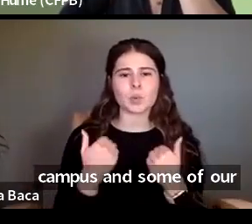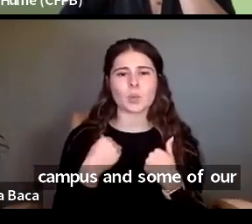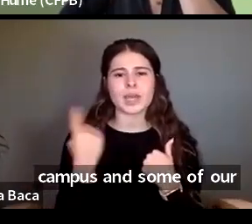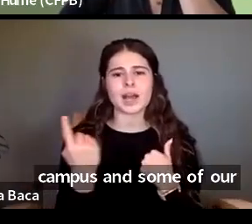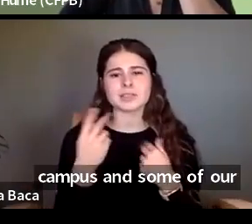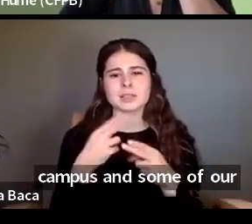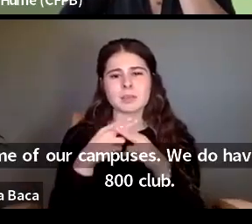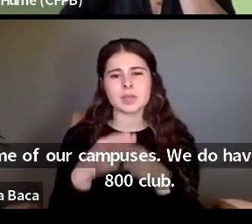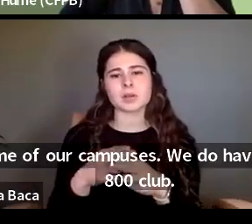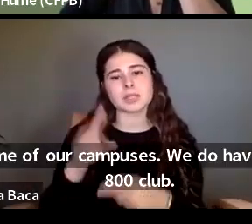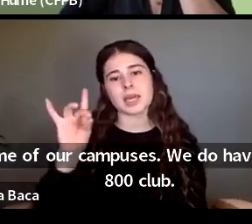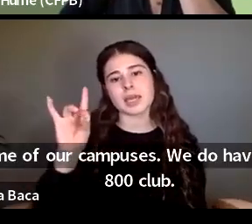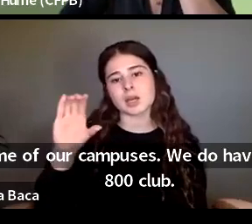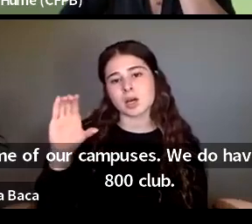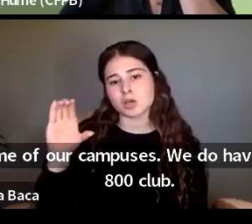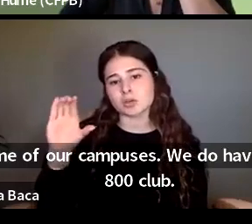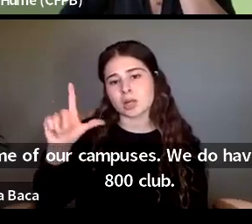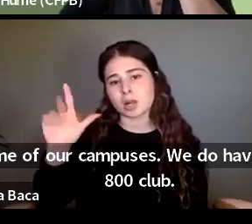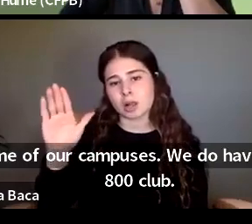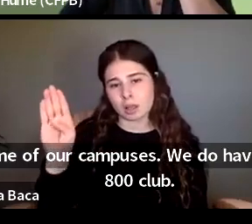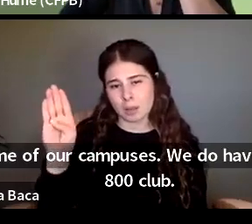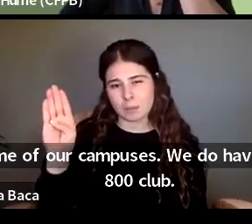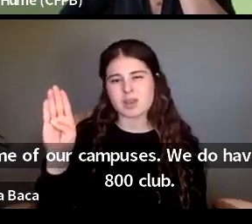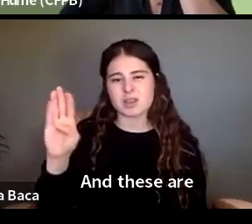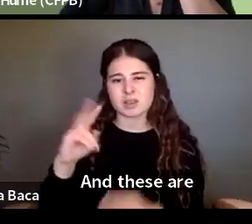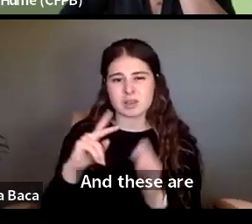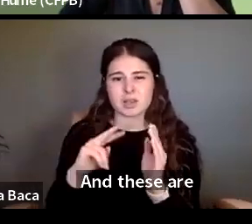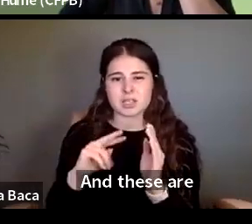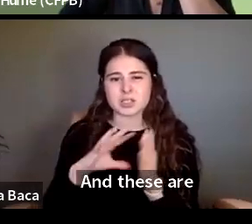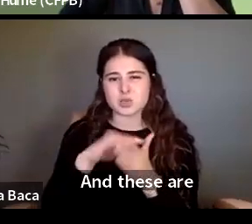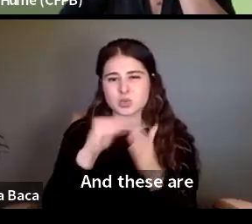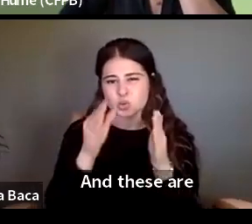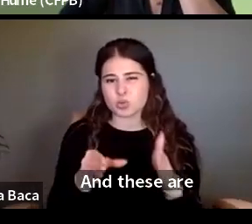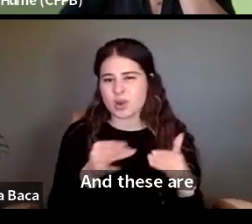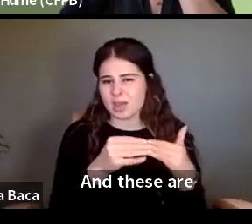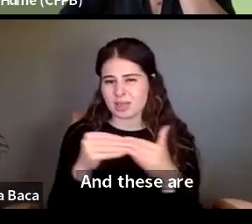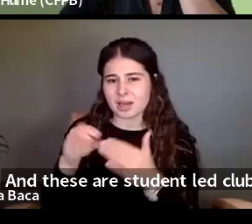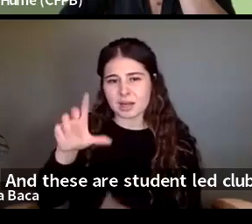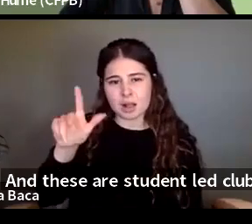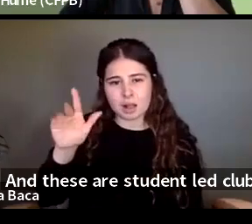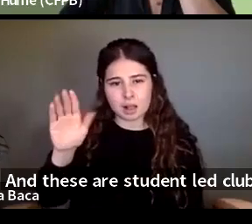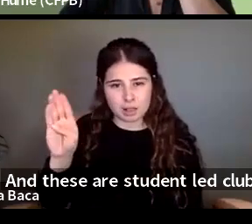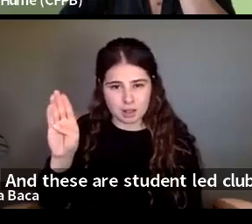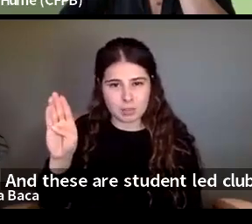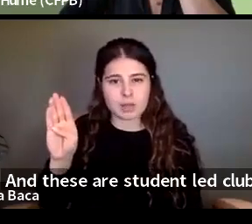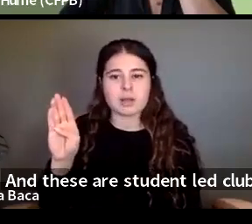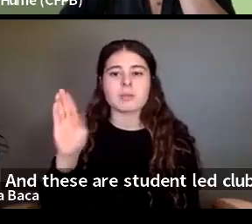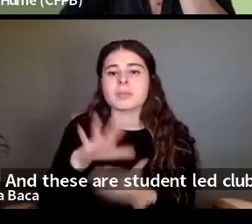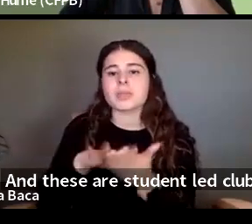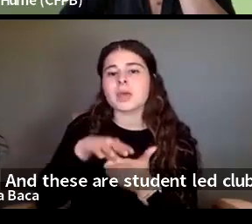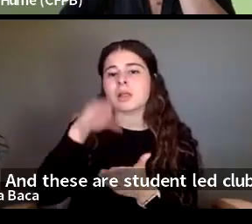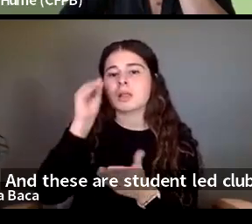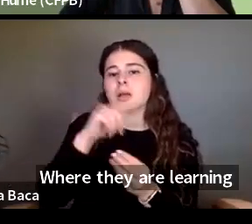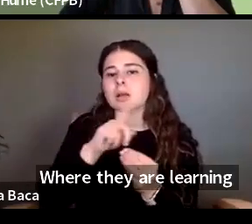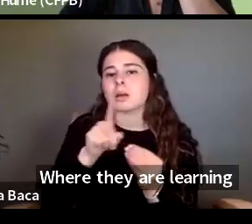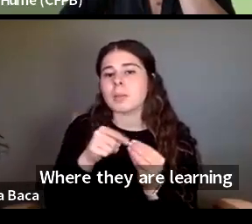And these are student-led clubs where they are learning financial literacy, and